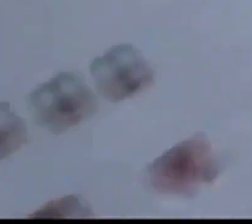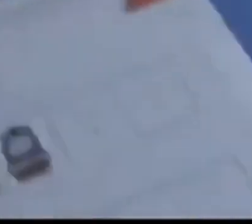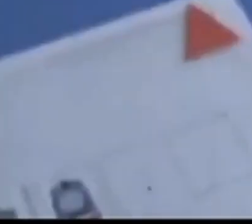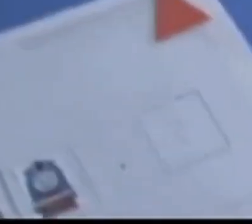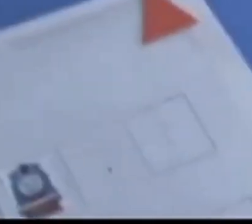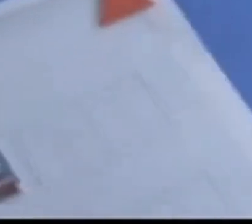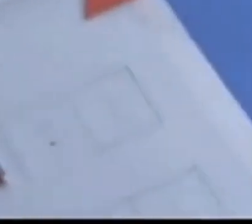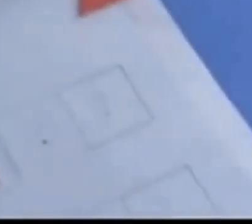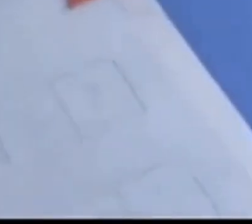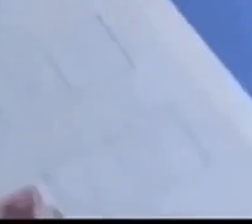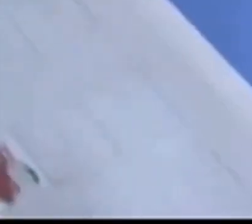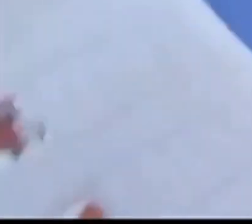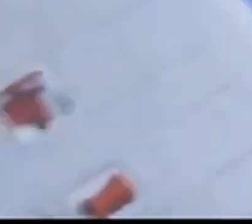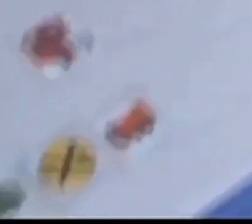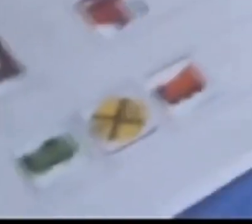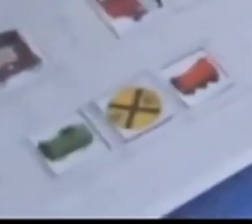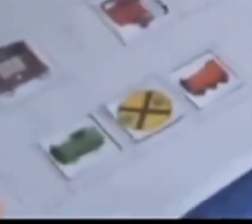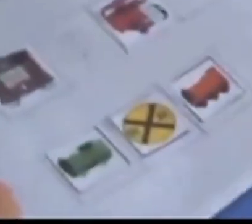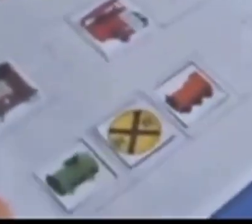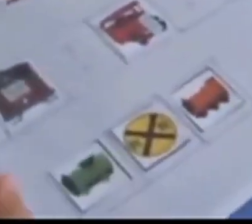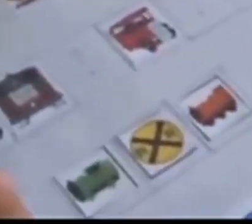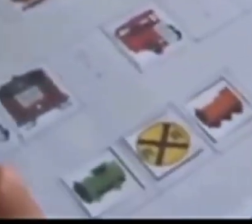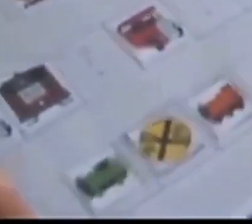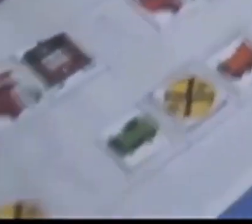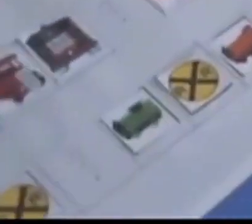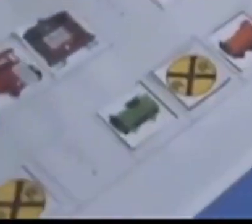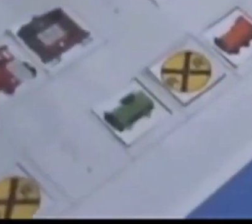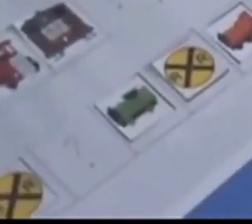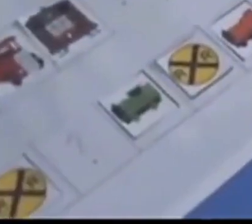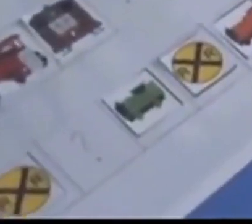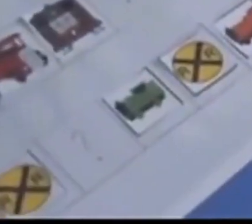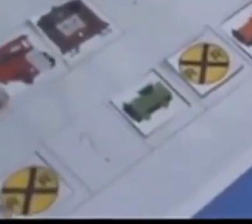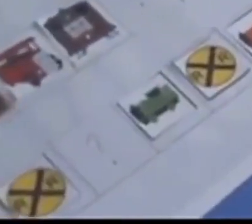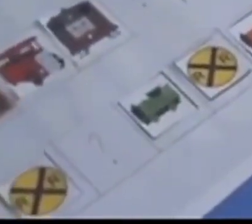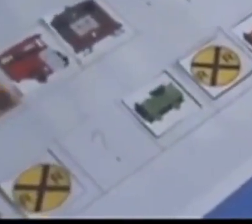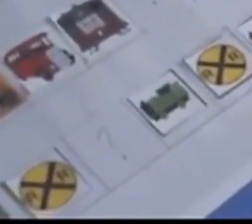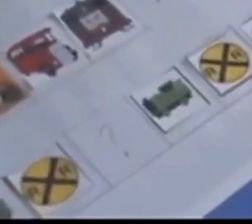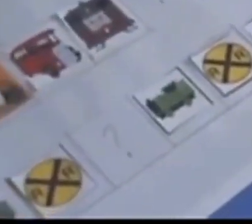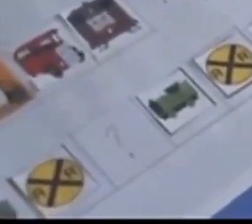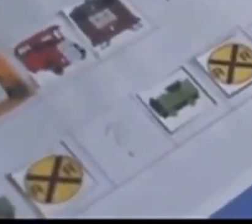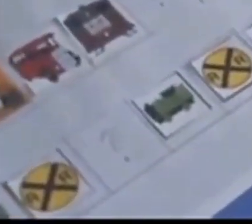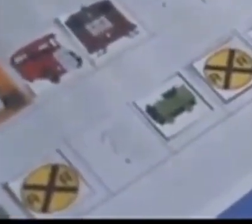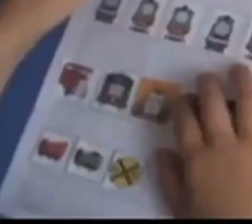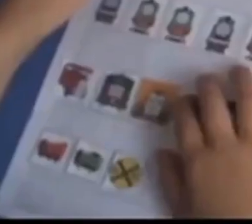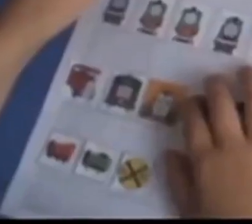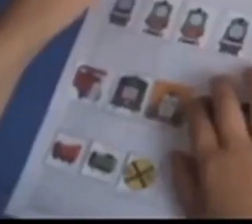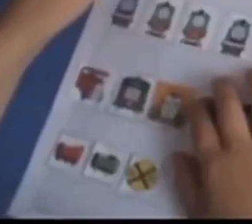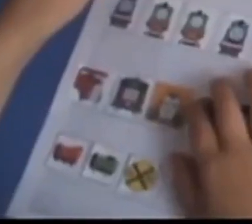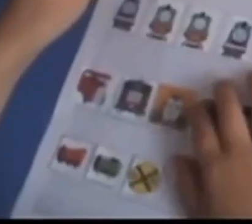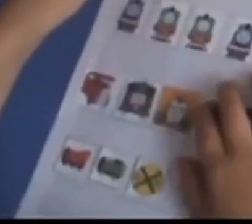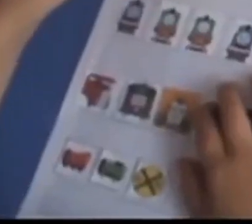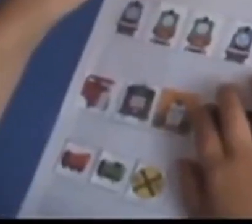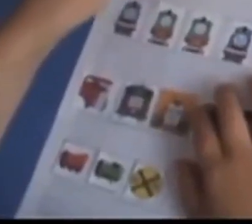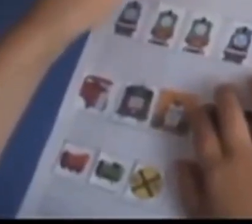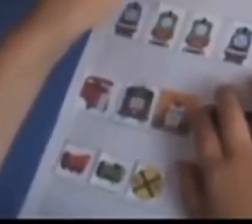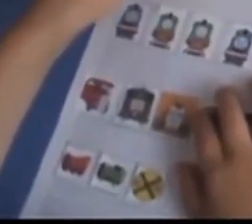Okay. Danny, don't do that with your chair. Be careful. Be careful.